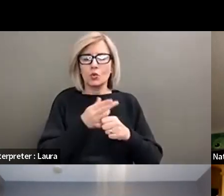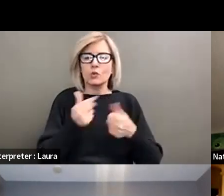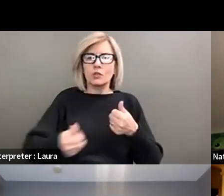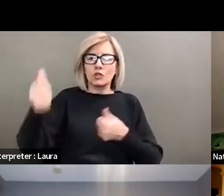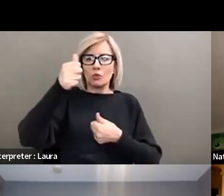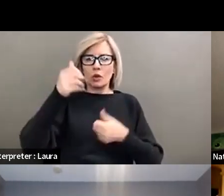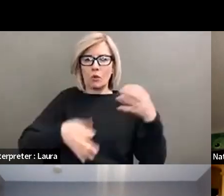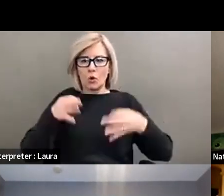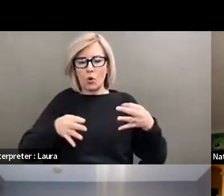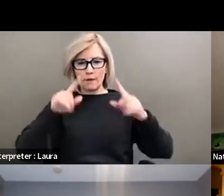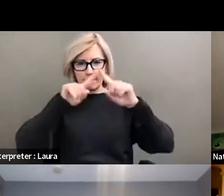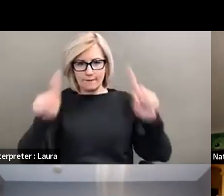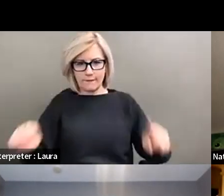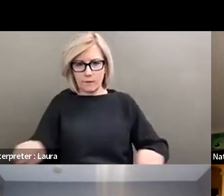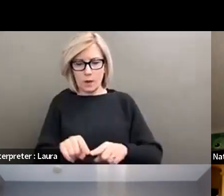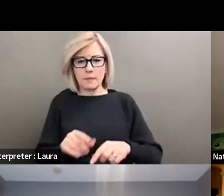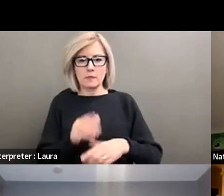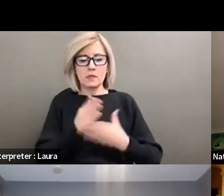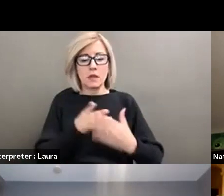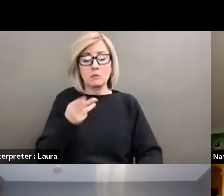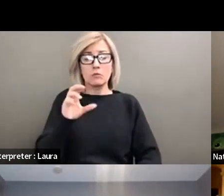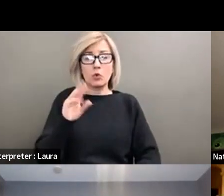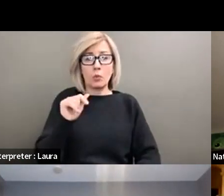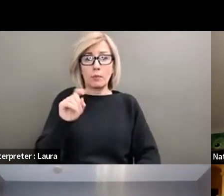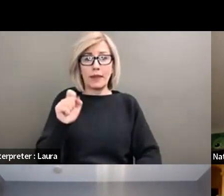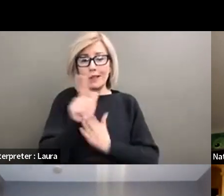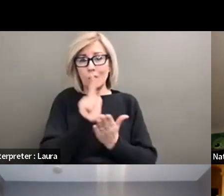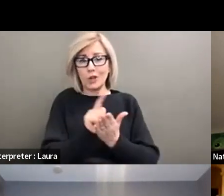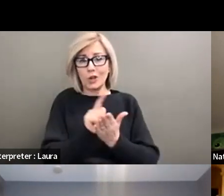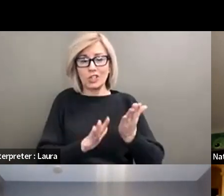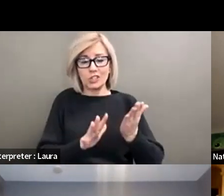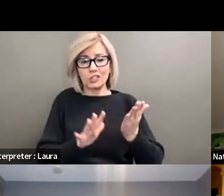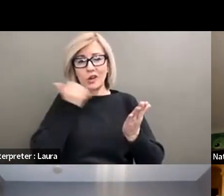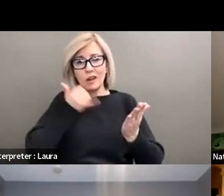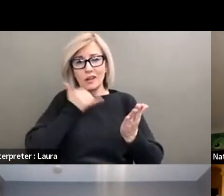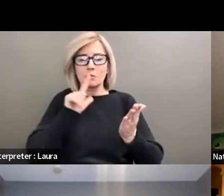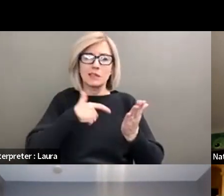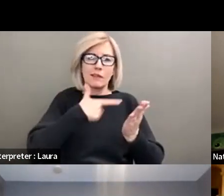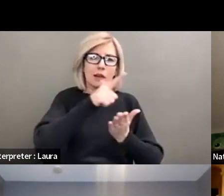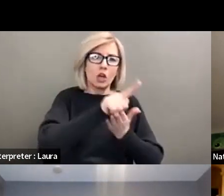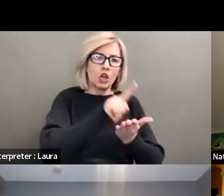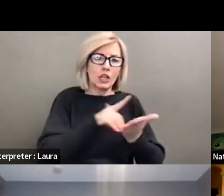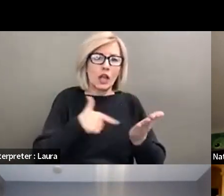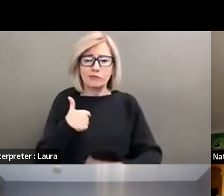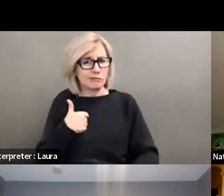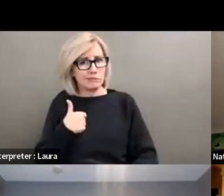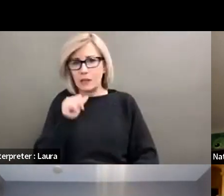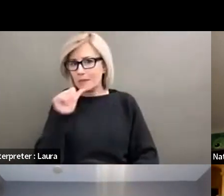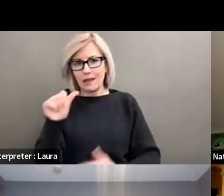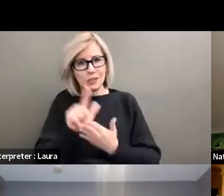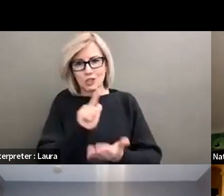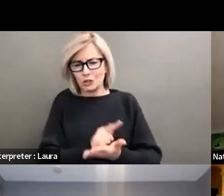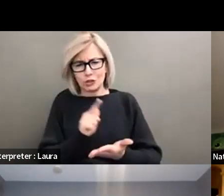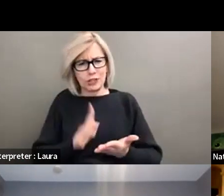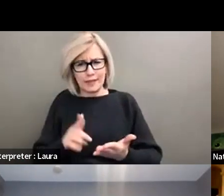forms. Some probate lawyers have said that they're onerous. You have to have an attorney. I am not an attorney by